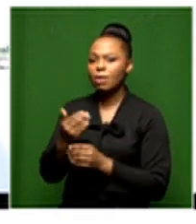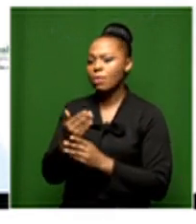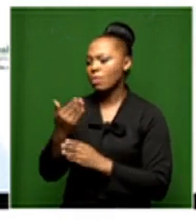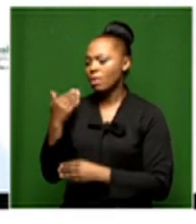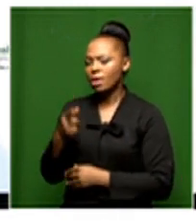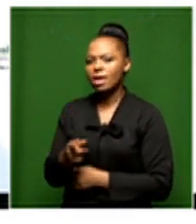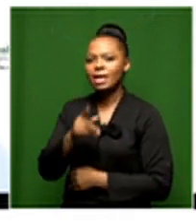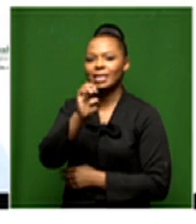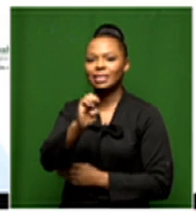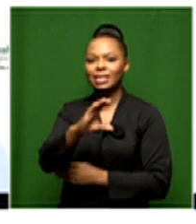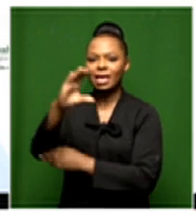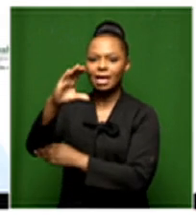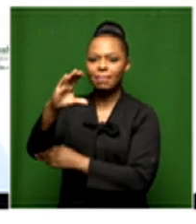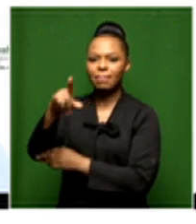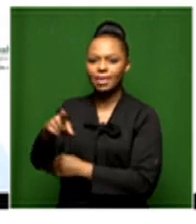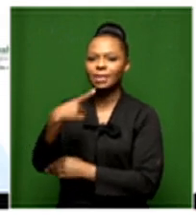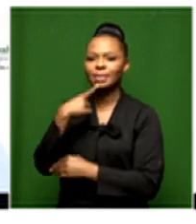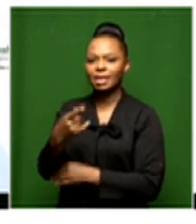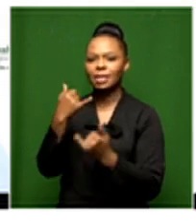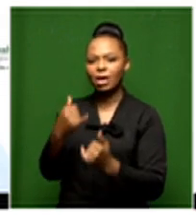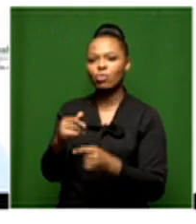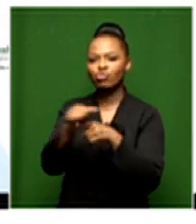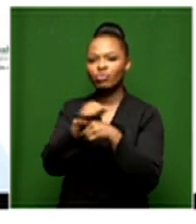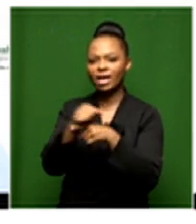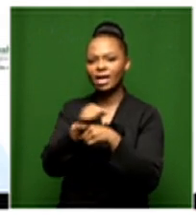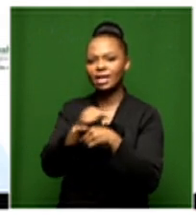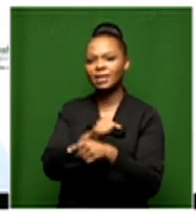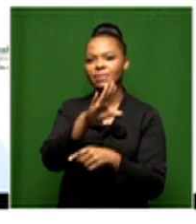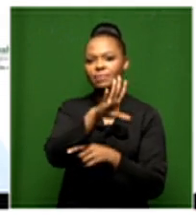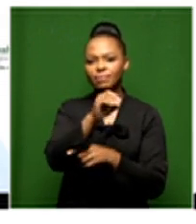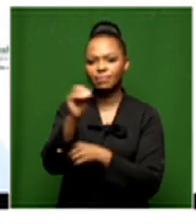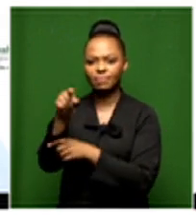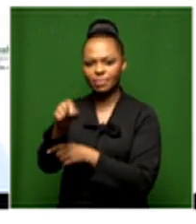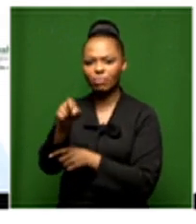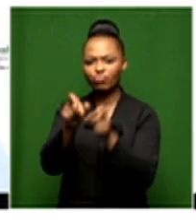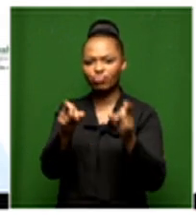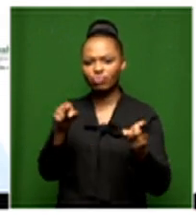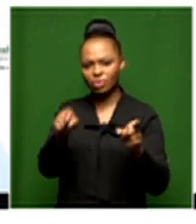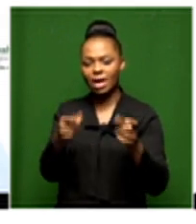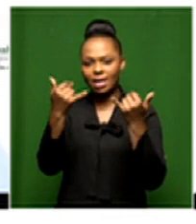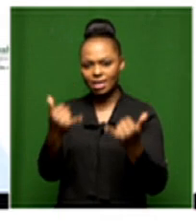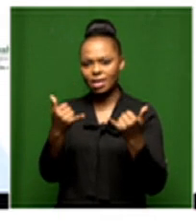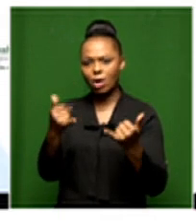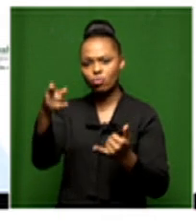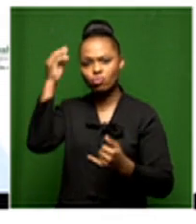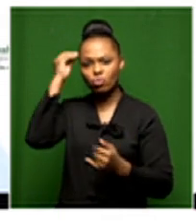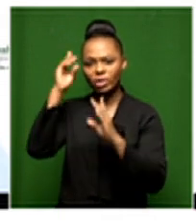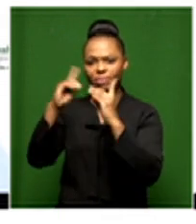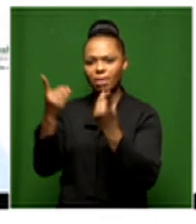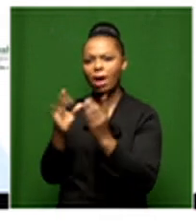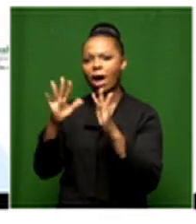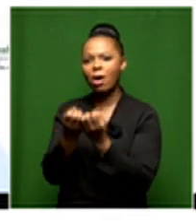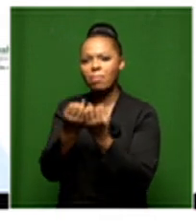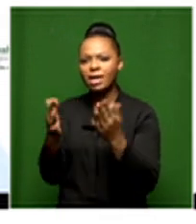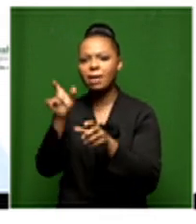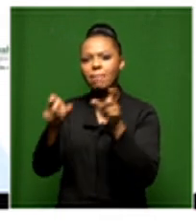the Eastern Cape, they are training about 500 inoculators. Do you know, as a department at this stage, how many people